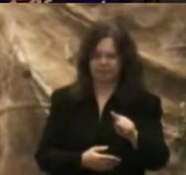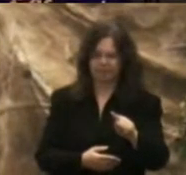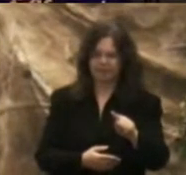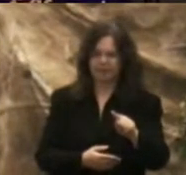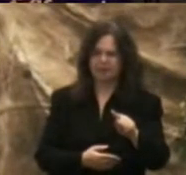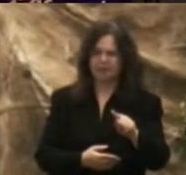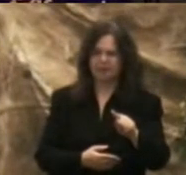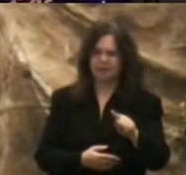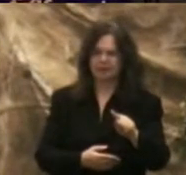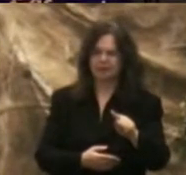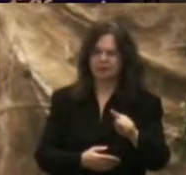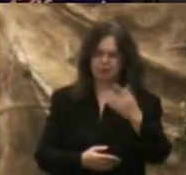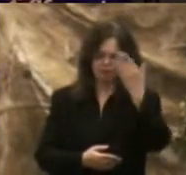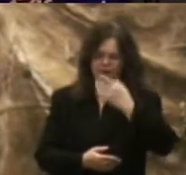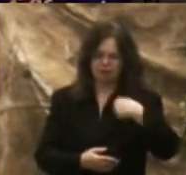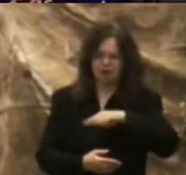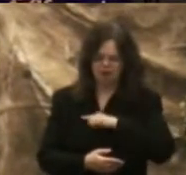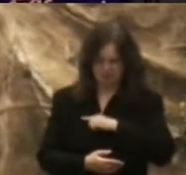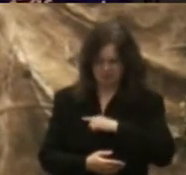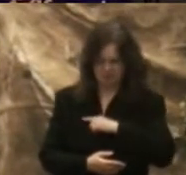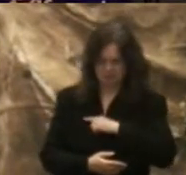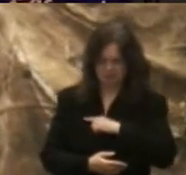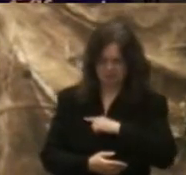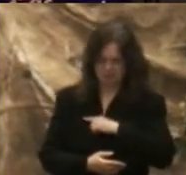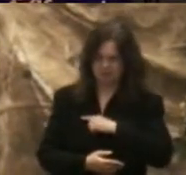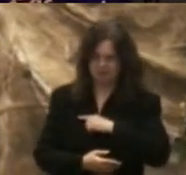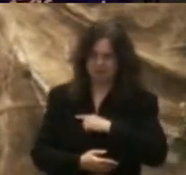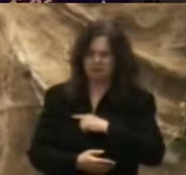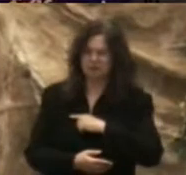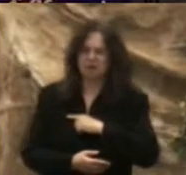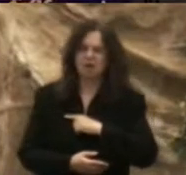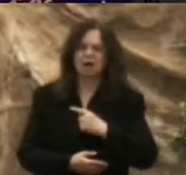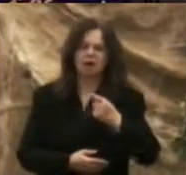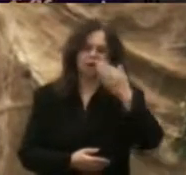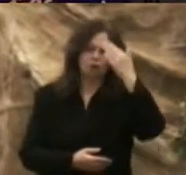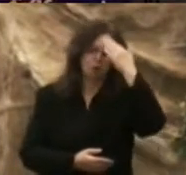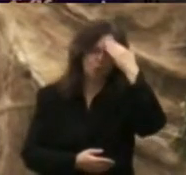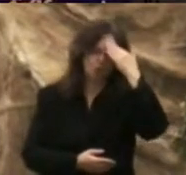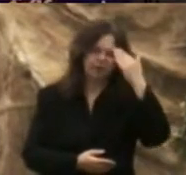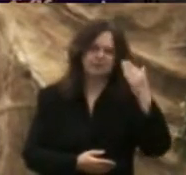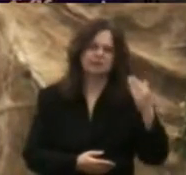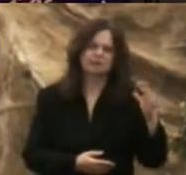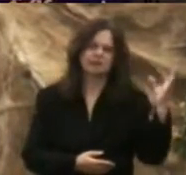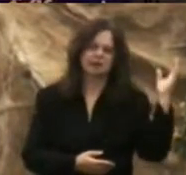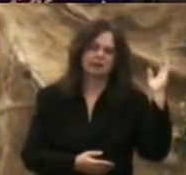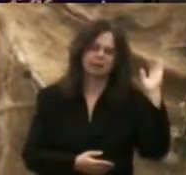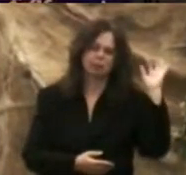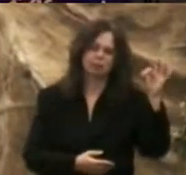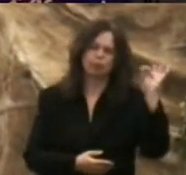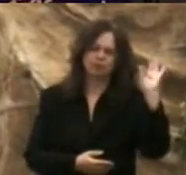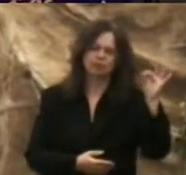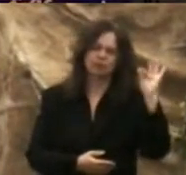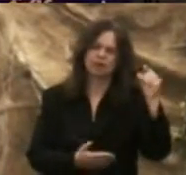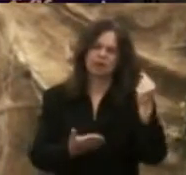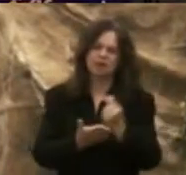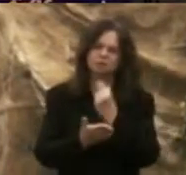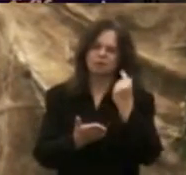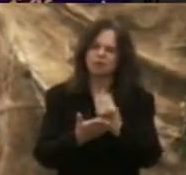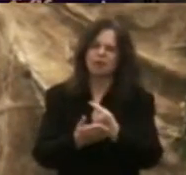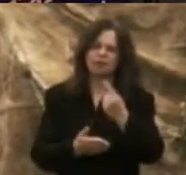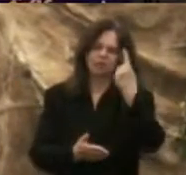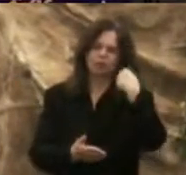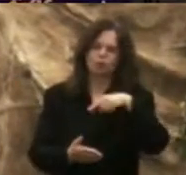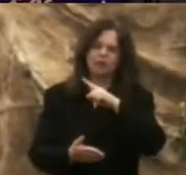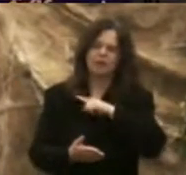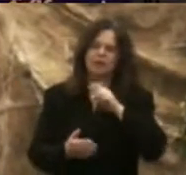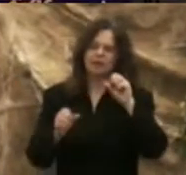know that this gospel reading and this sermon sound like we can earn our way into